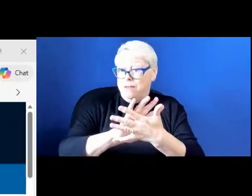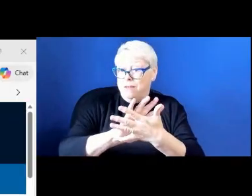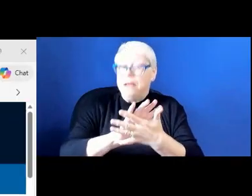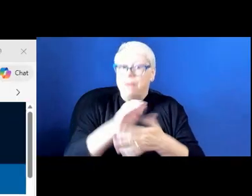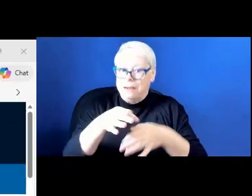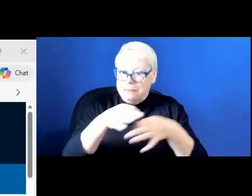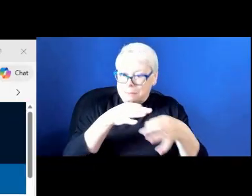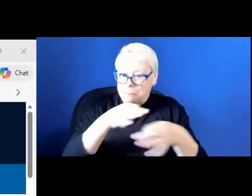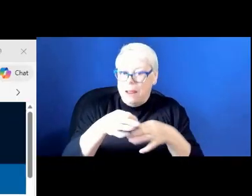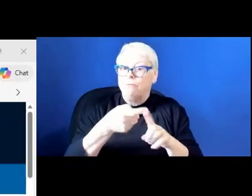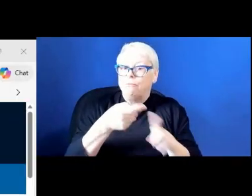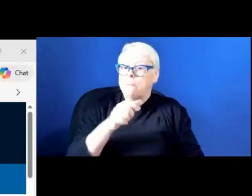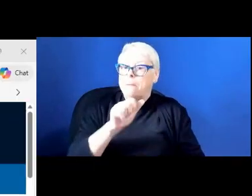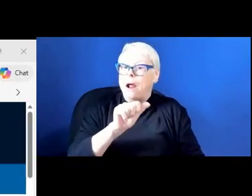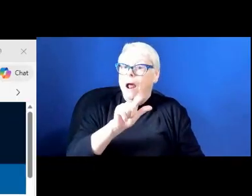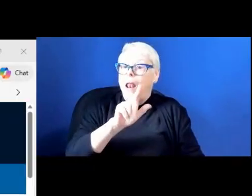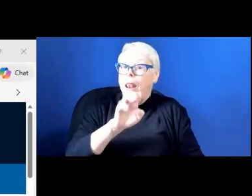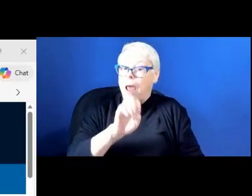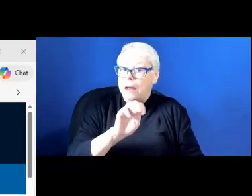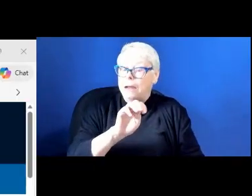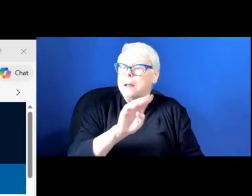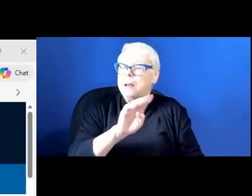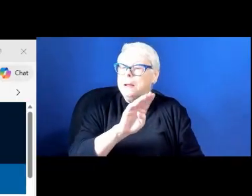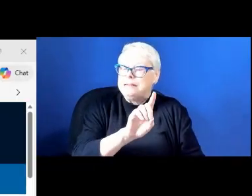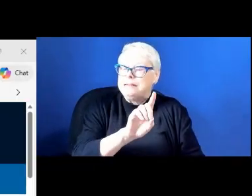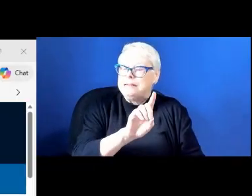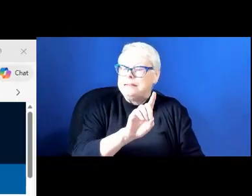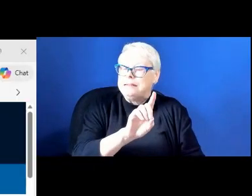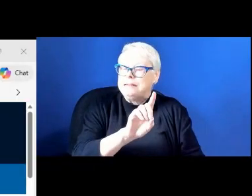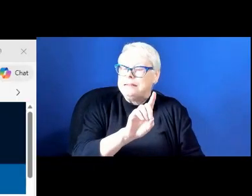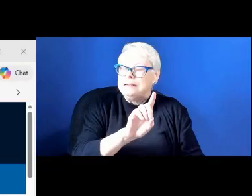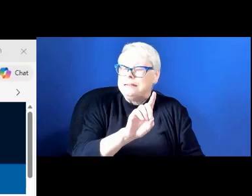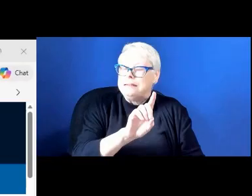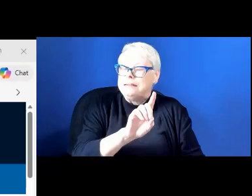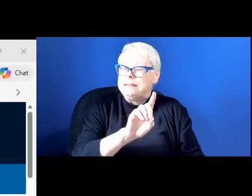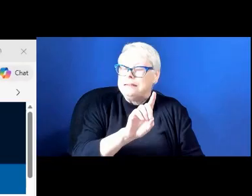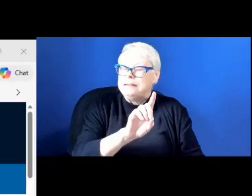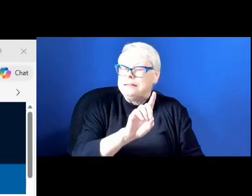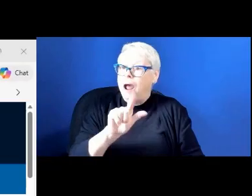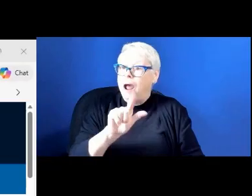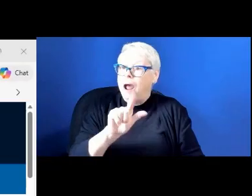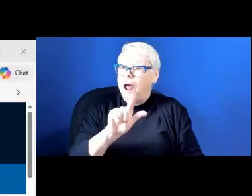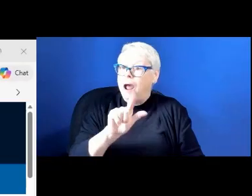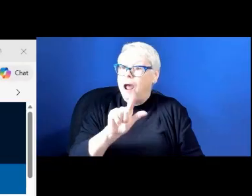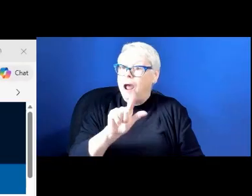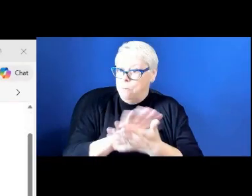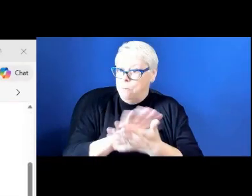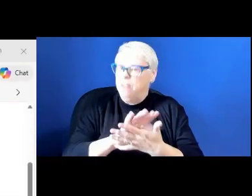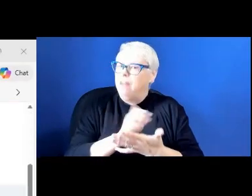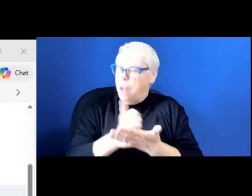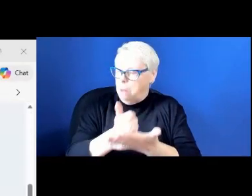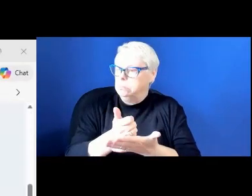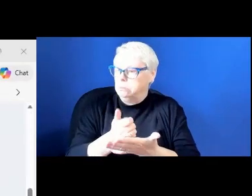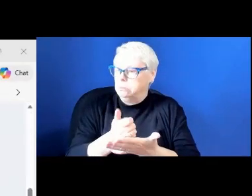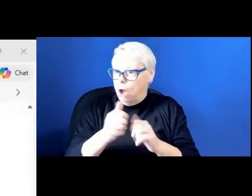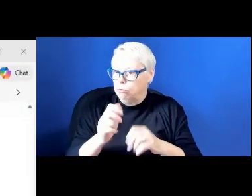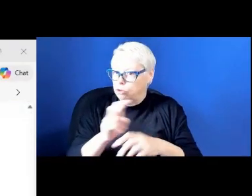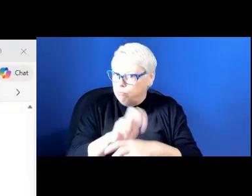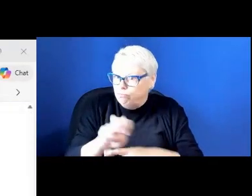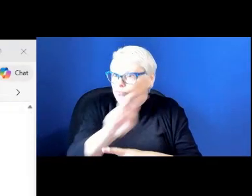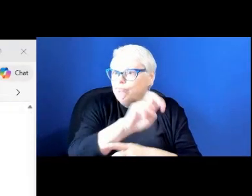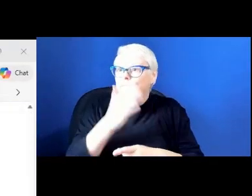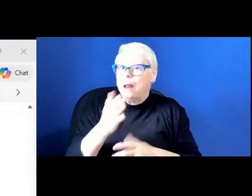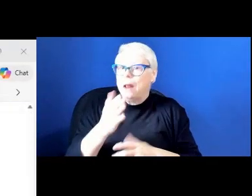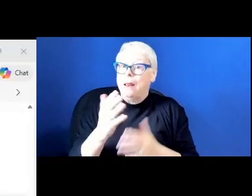BC describing the main benefits. On this page near the bottom is a helpful glossary as